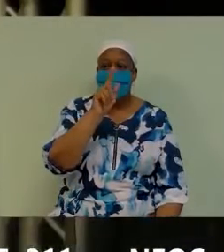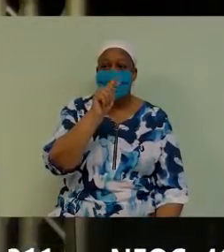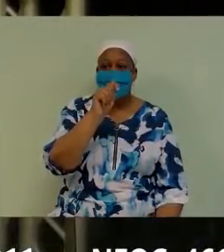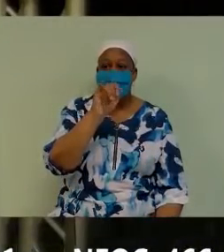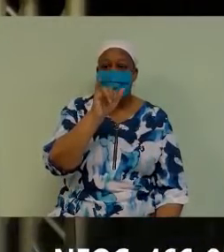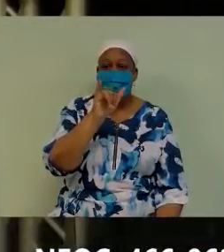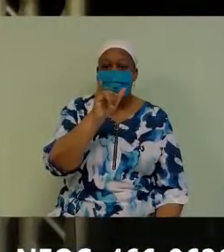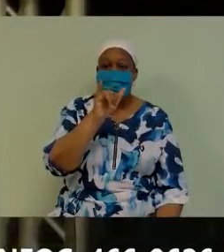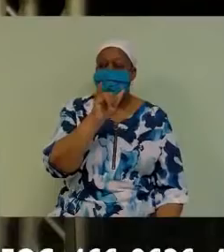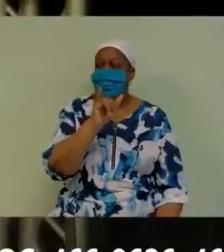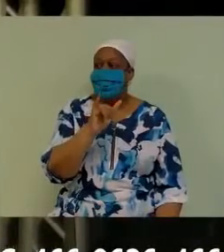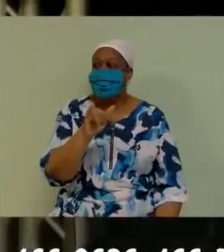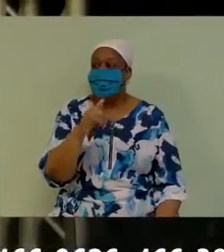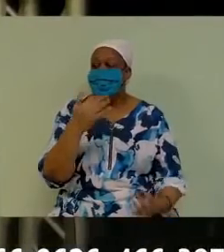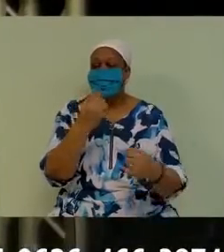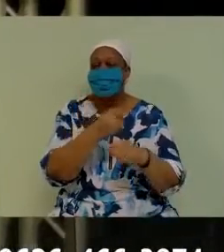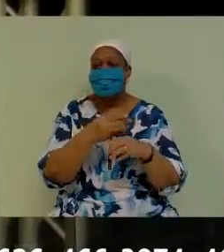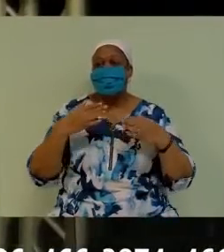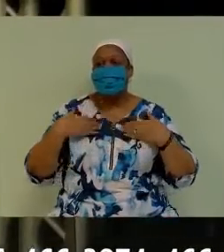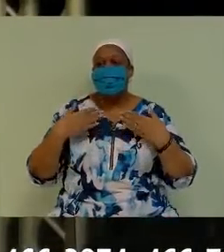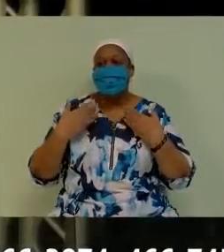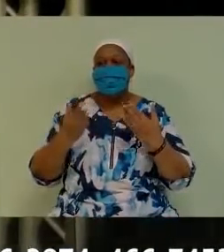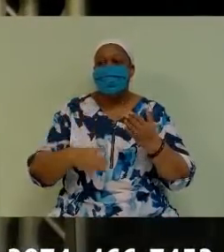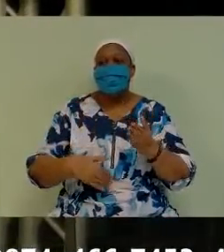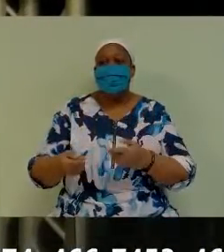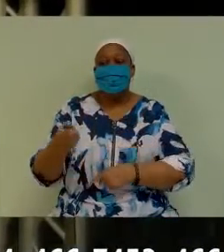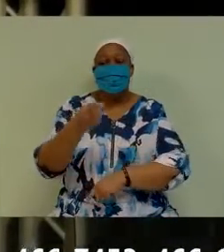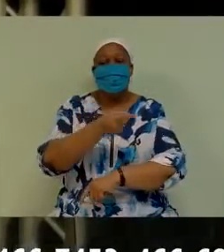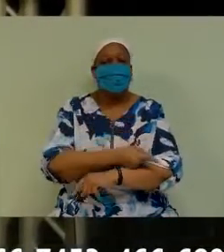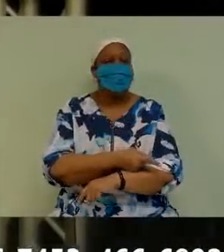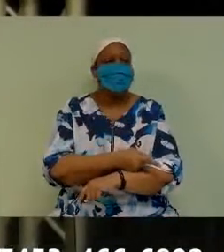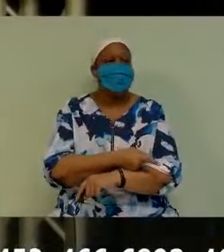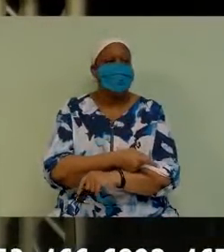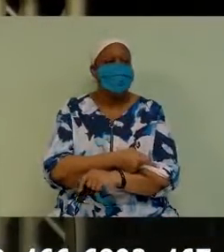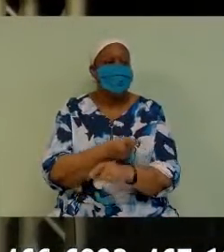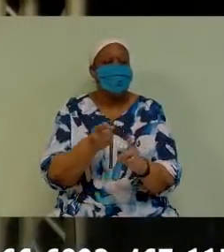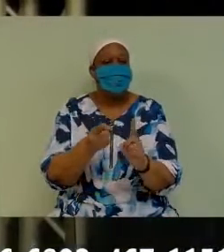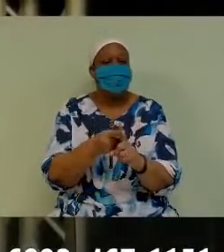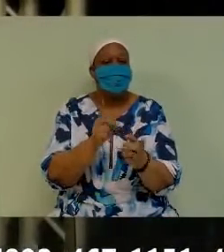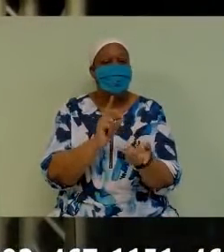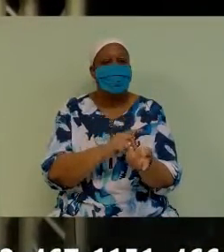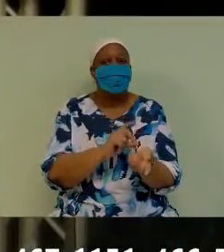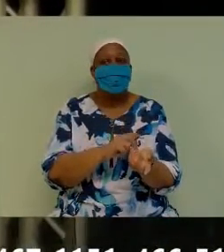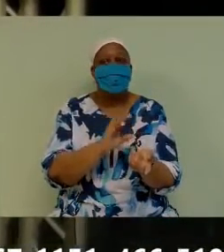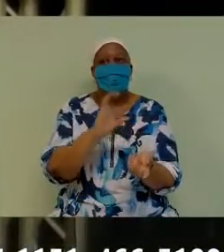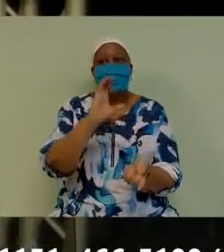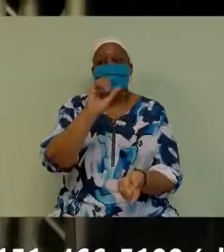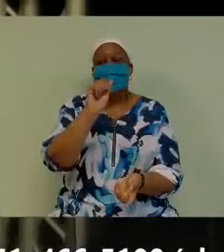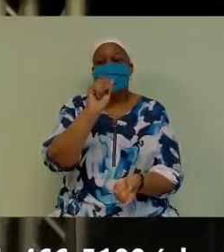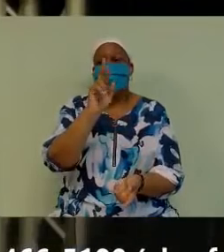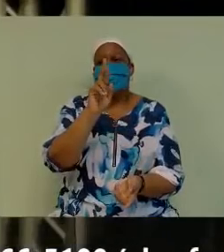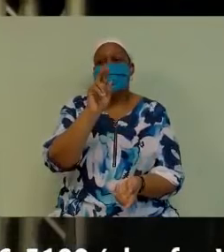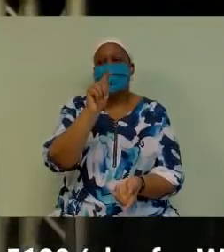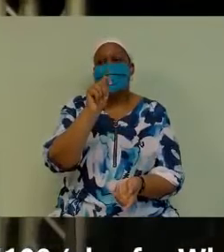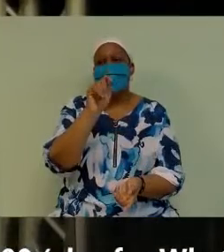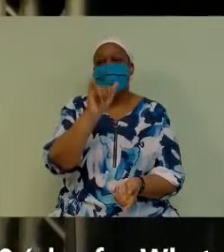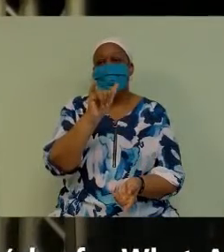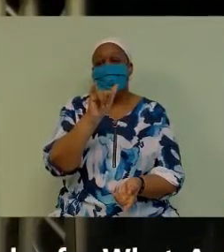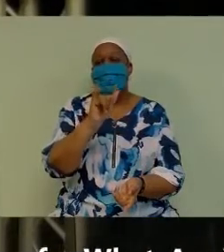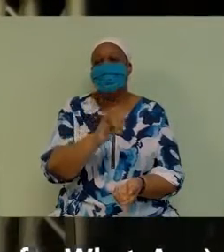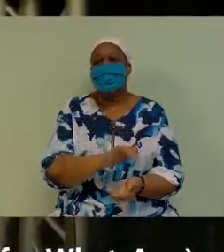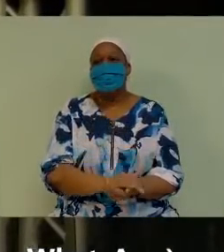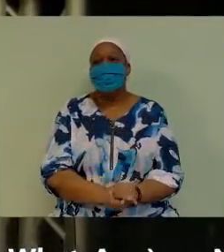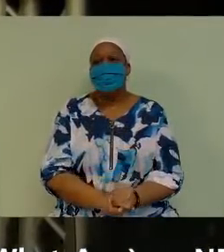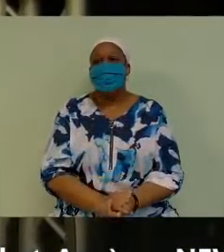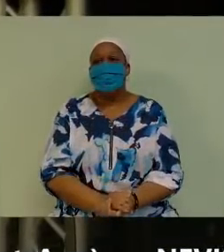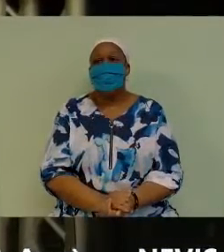Dr. Carty a happy birthday, Marissa. Marissa has provided us excellent support